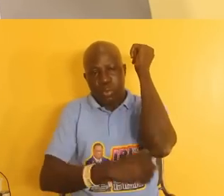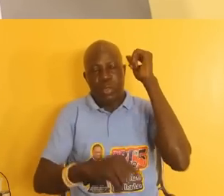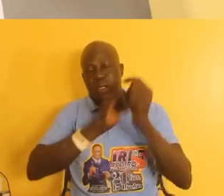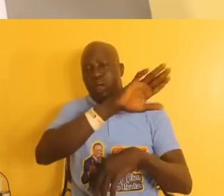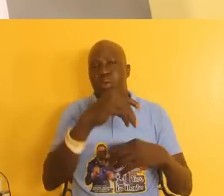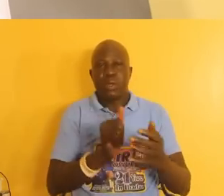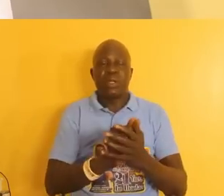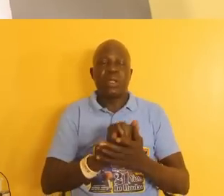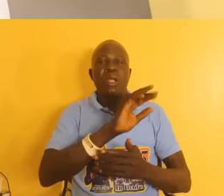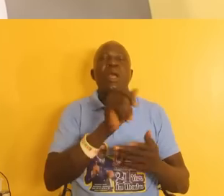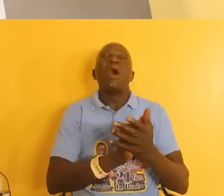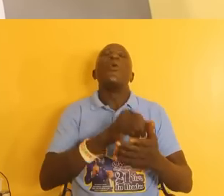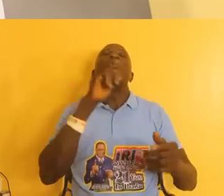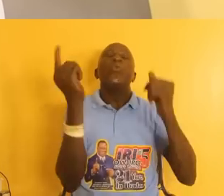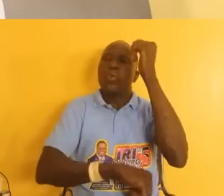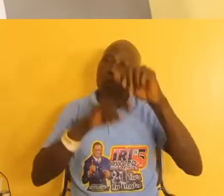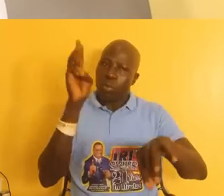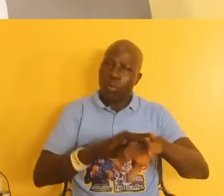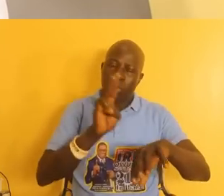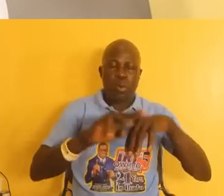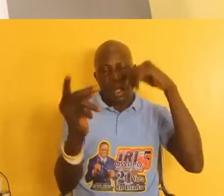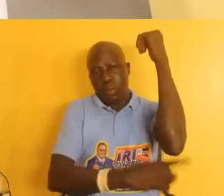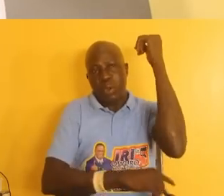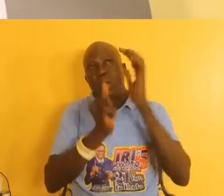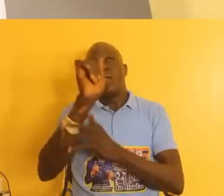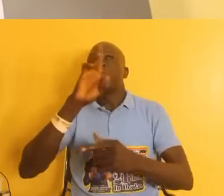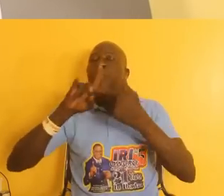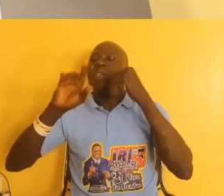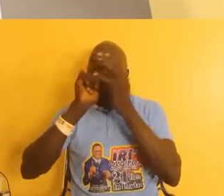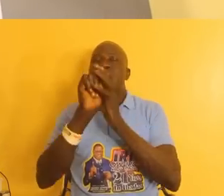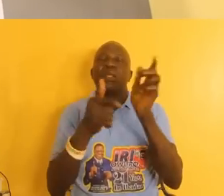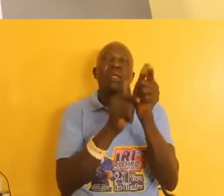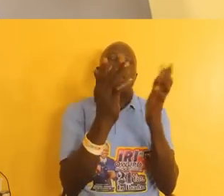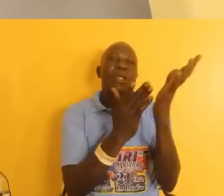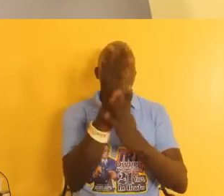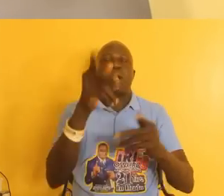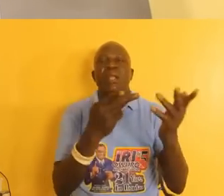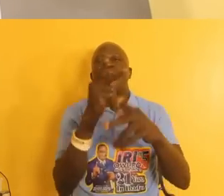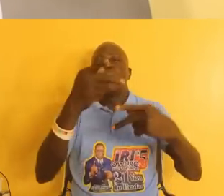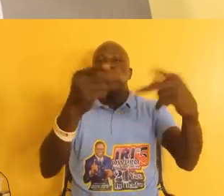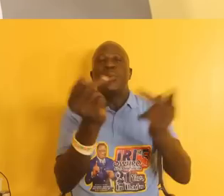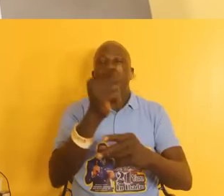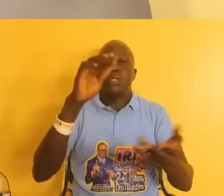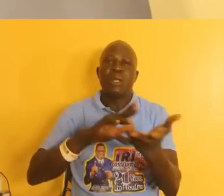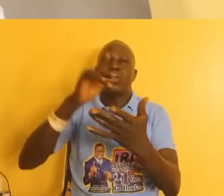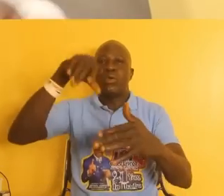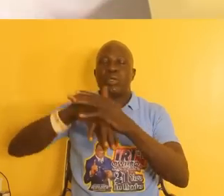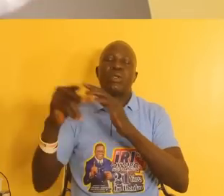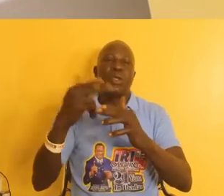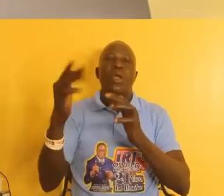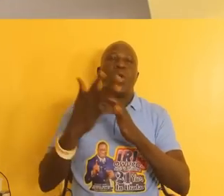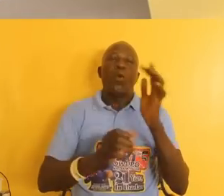madness is the decay that will take his house. Rebook him or chastise him at the right time for his glorious life. In the name